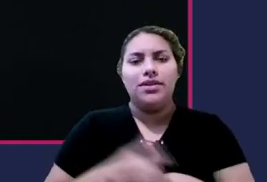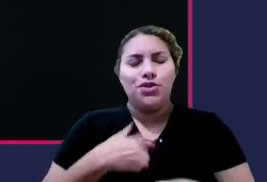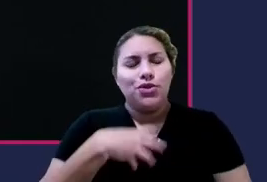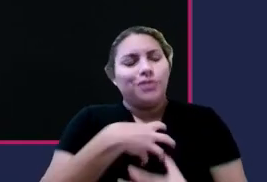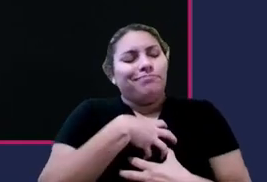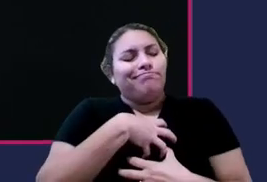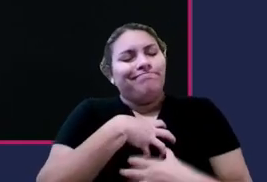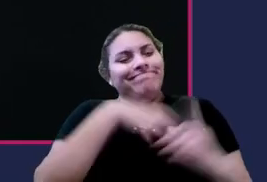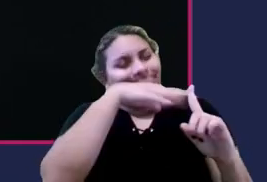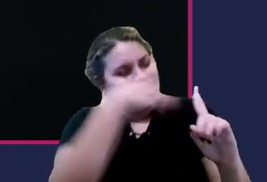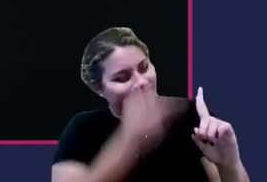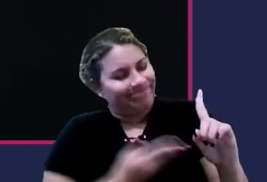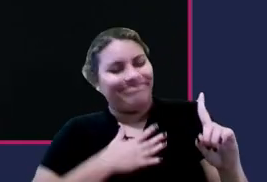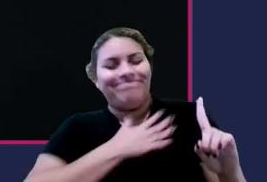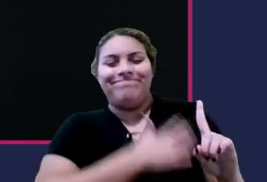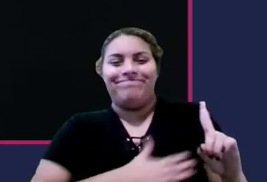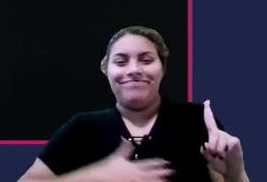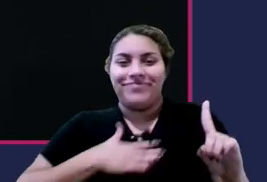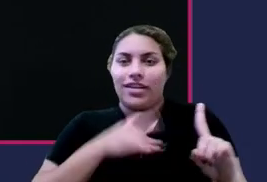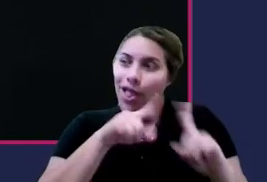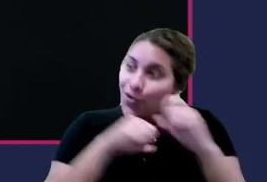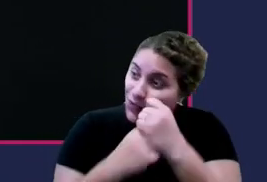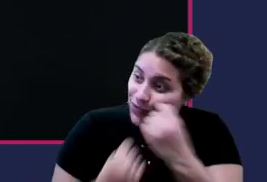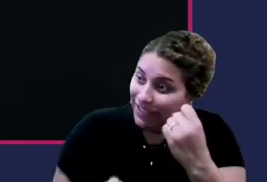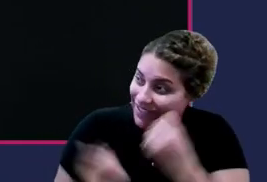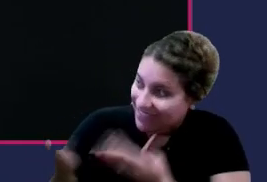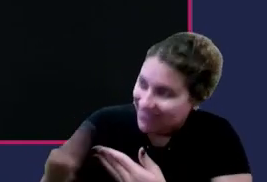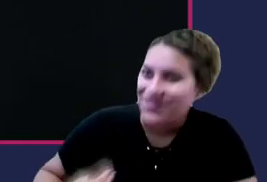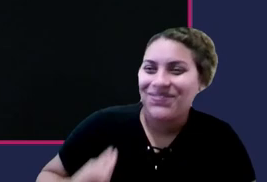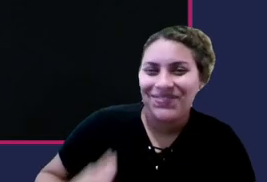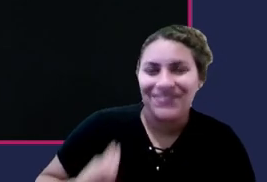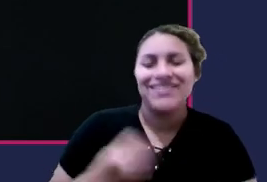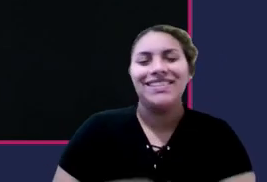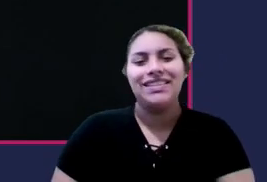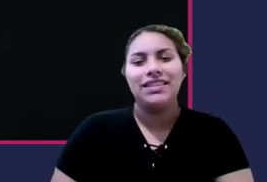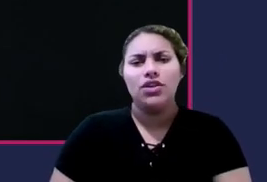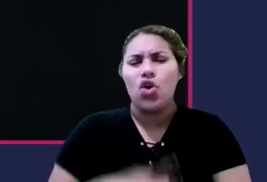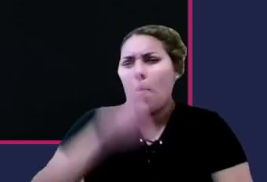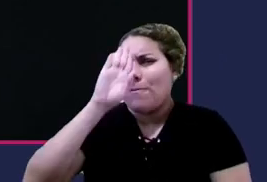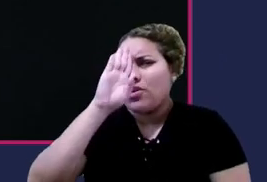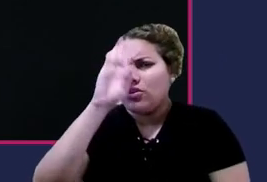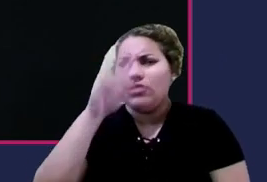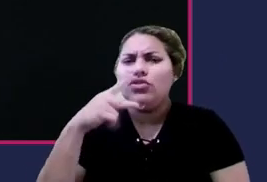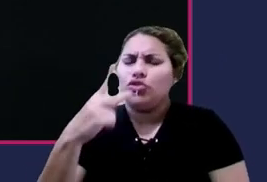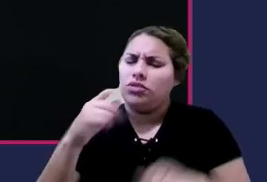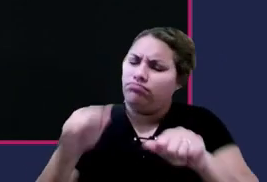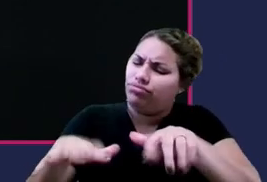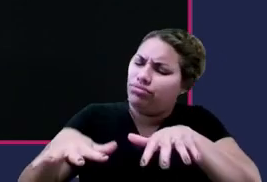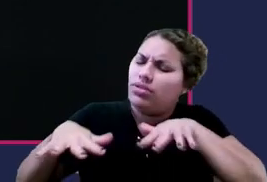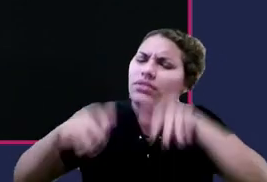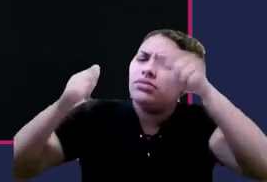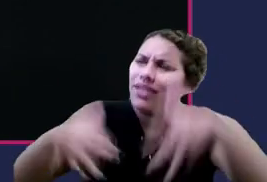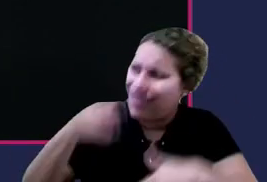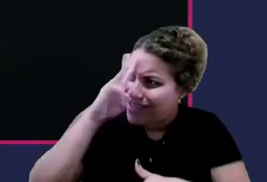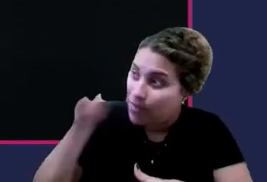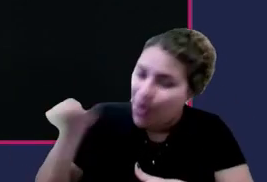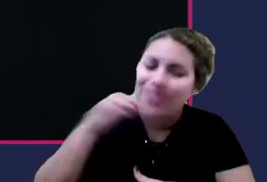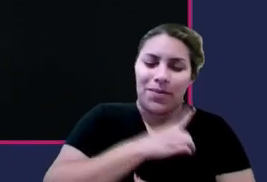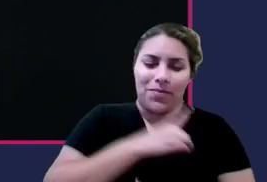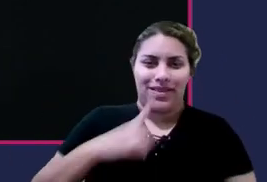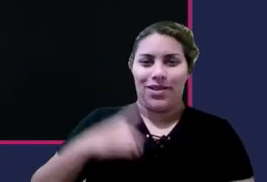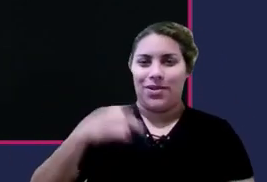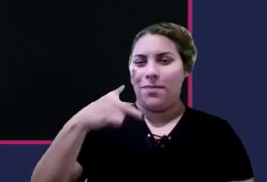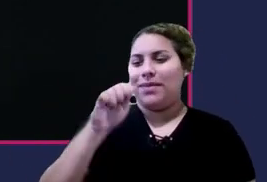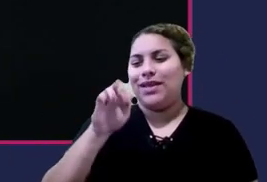all Congress people here. I have my vice president here. And our goal at the